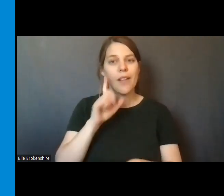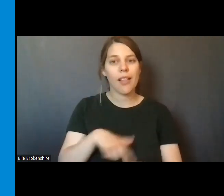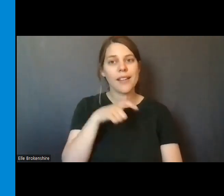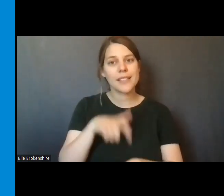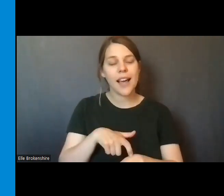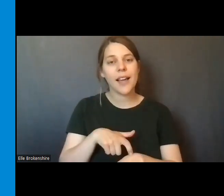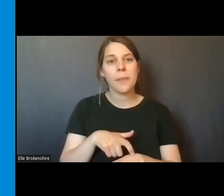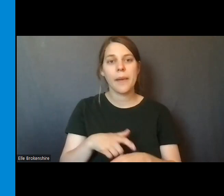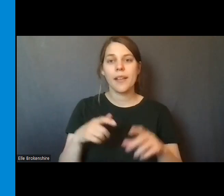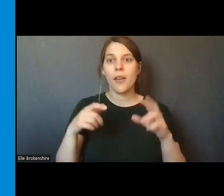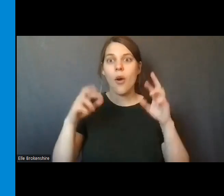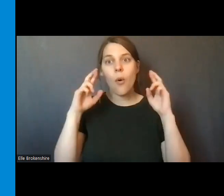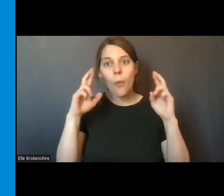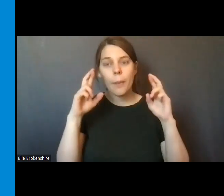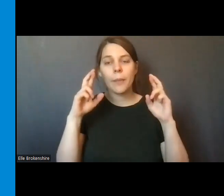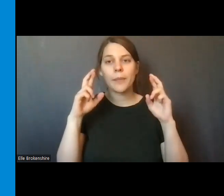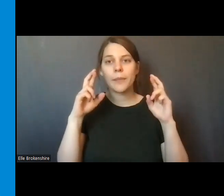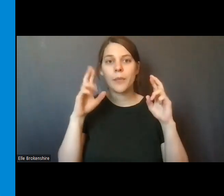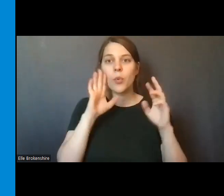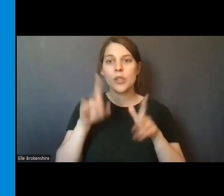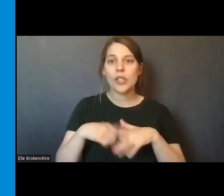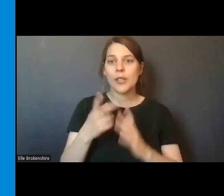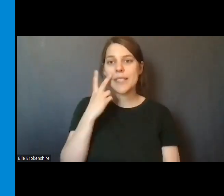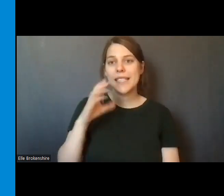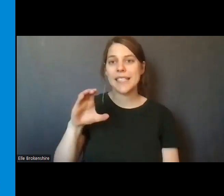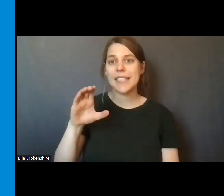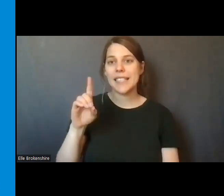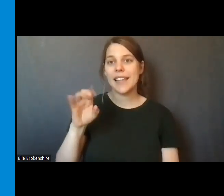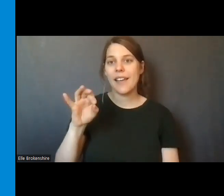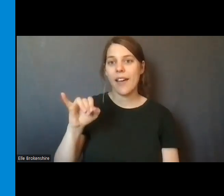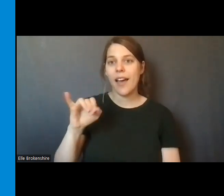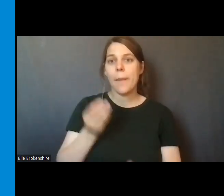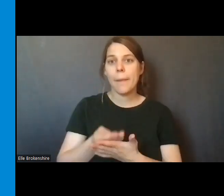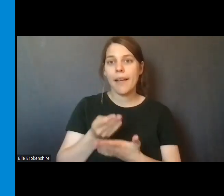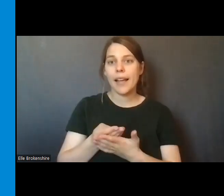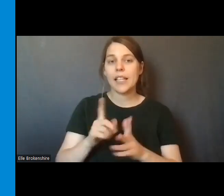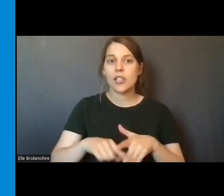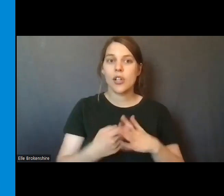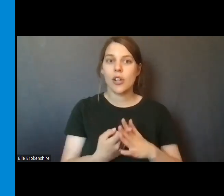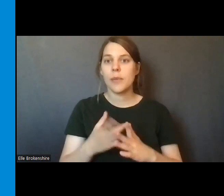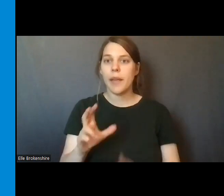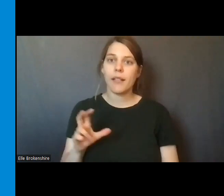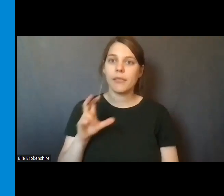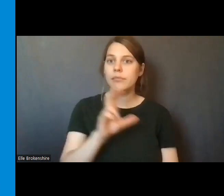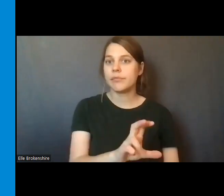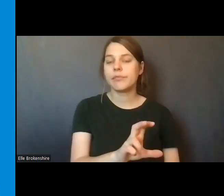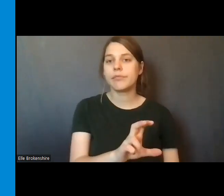the hopes that, we'd start seeing CDFI monies, come into